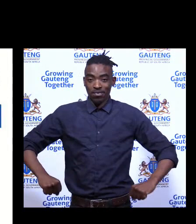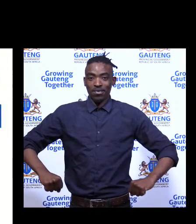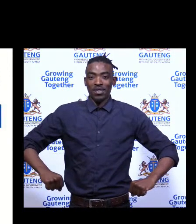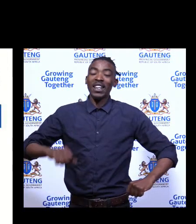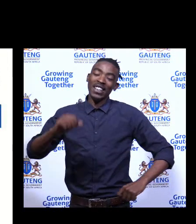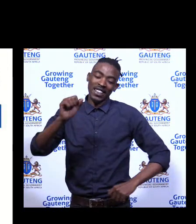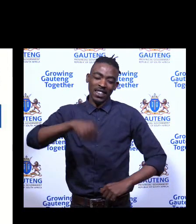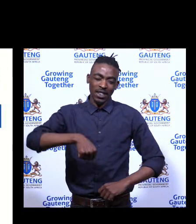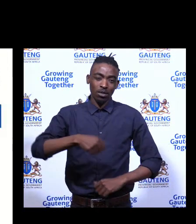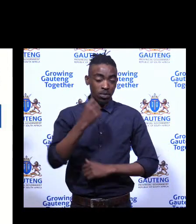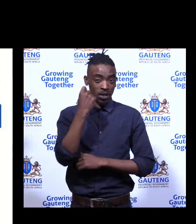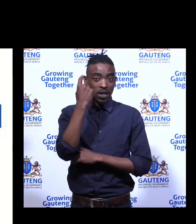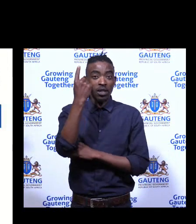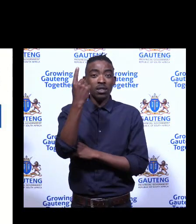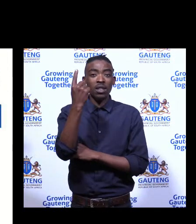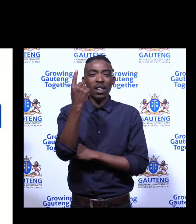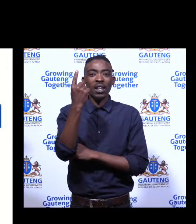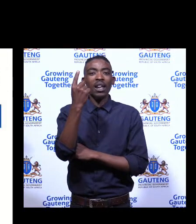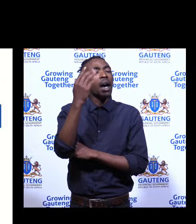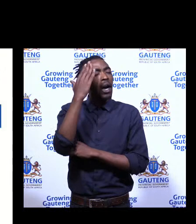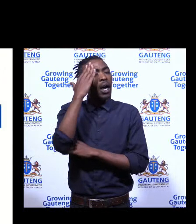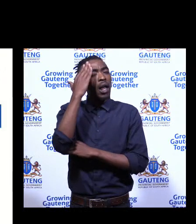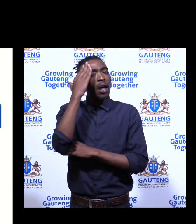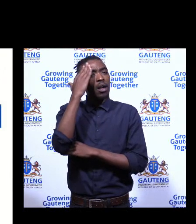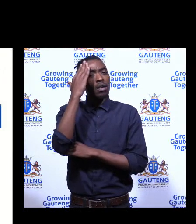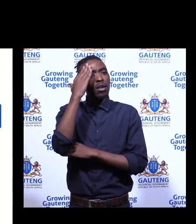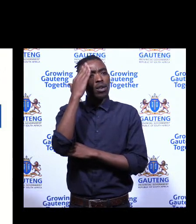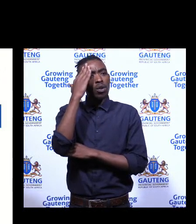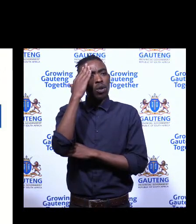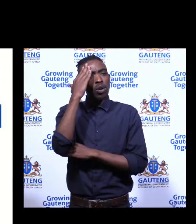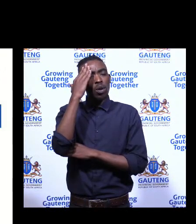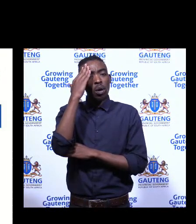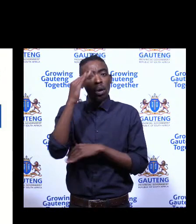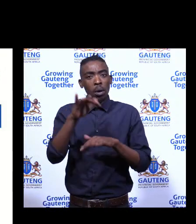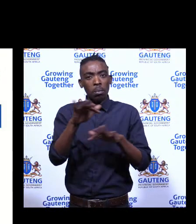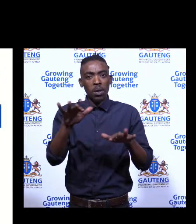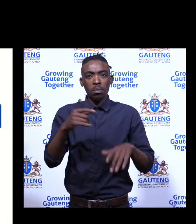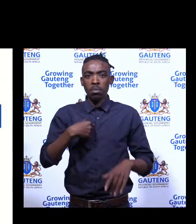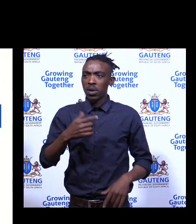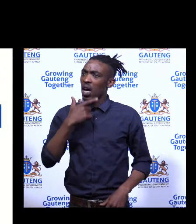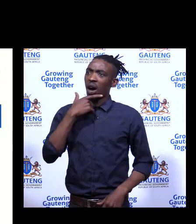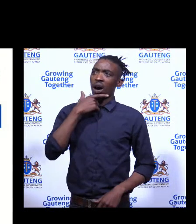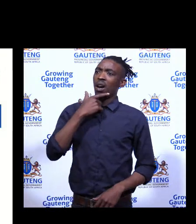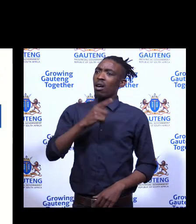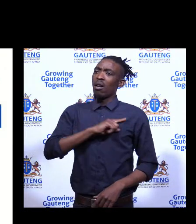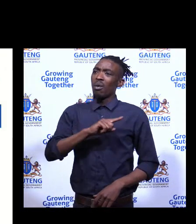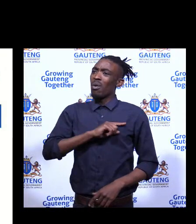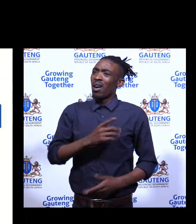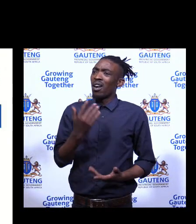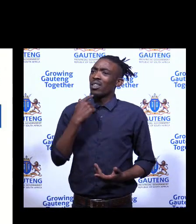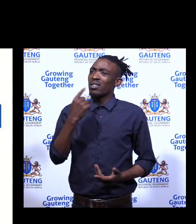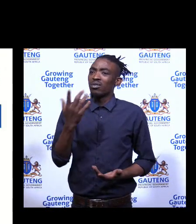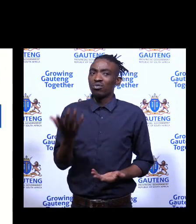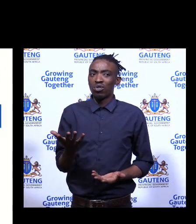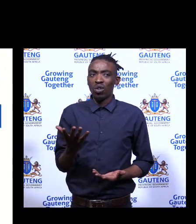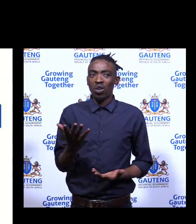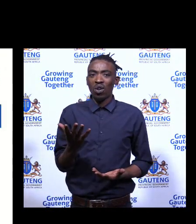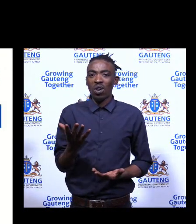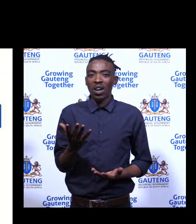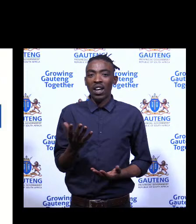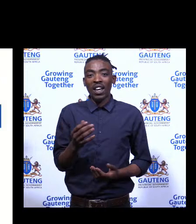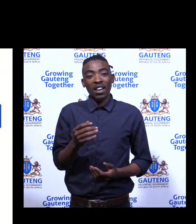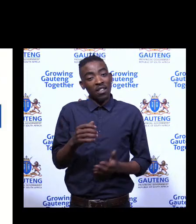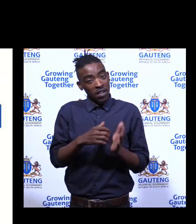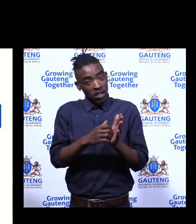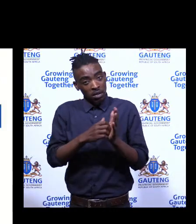And I know people can attest to that. If you go to one shop, for me as a lady to